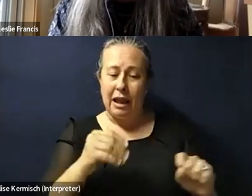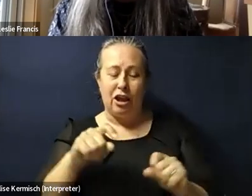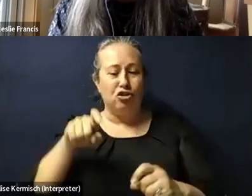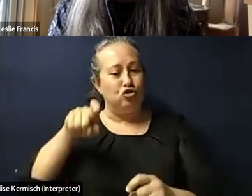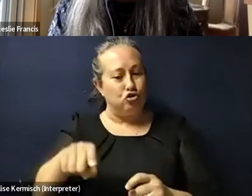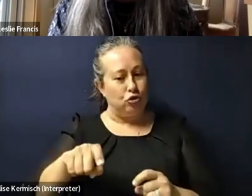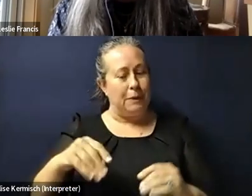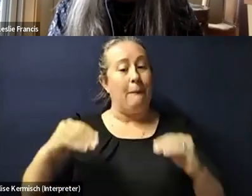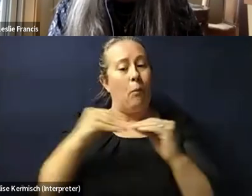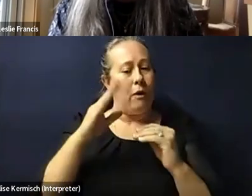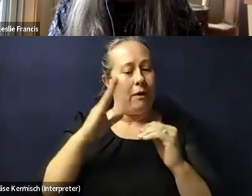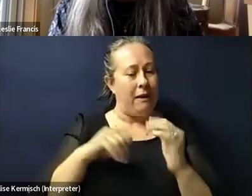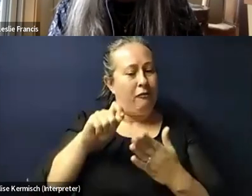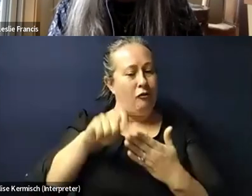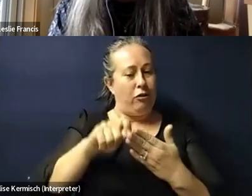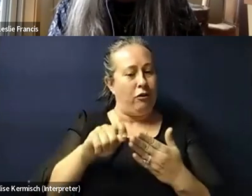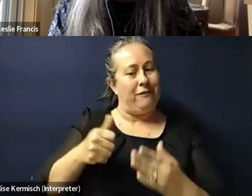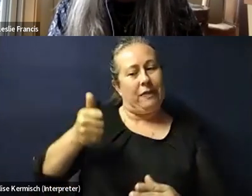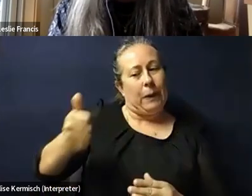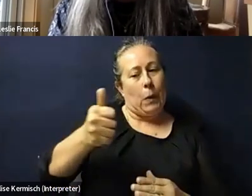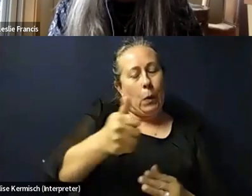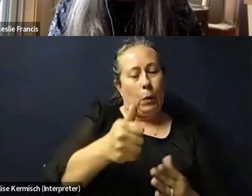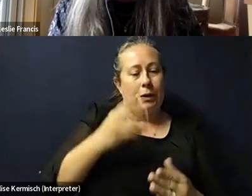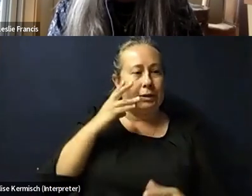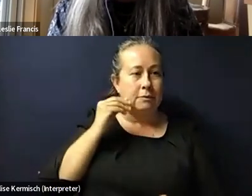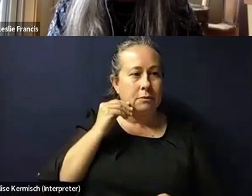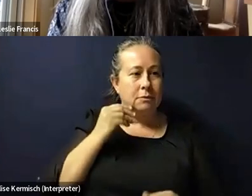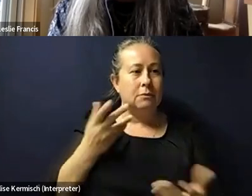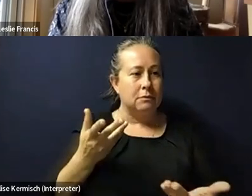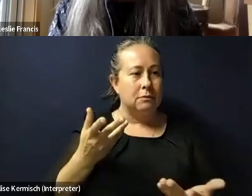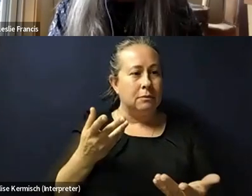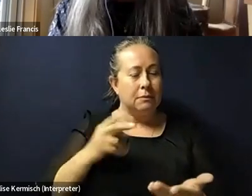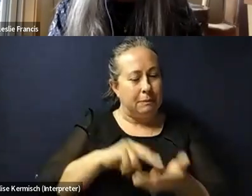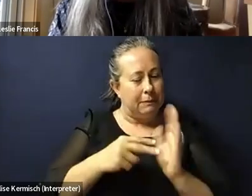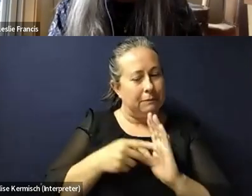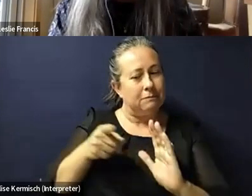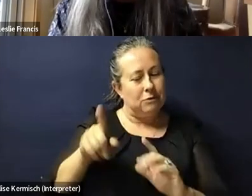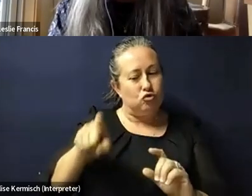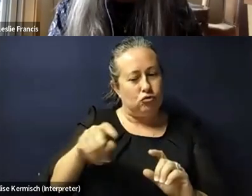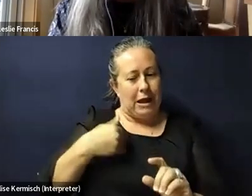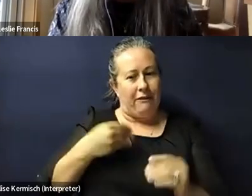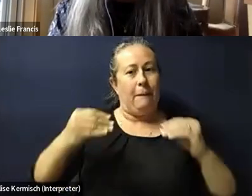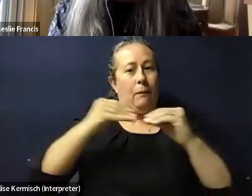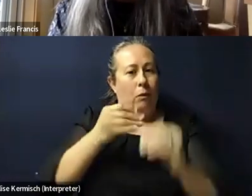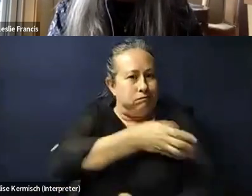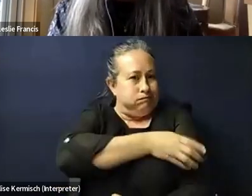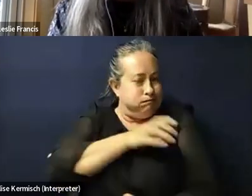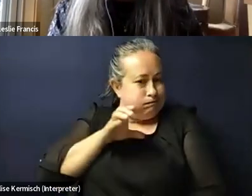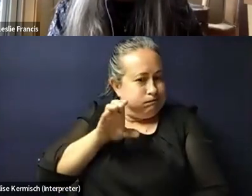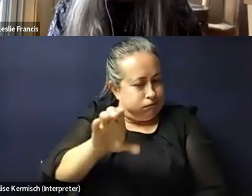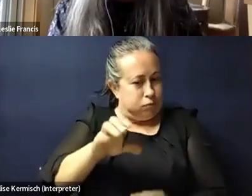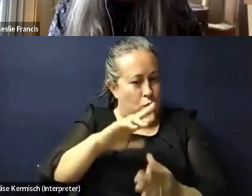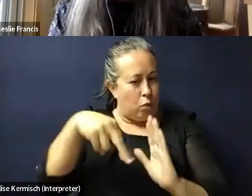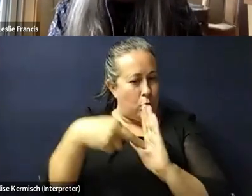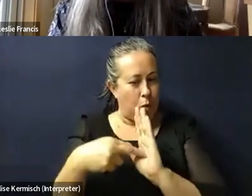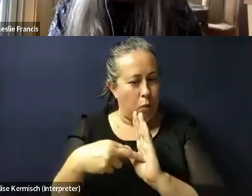their own experience. That, in other words, that they should have a more empowered role in